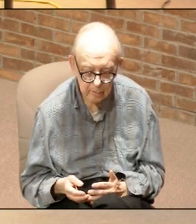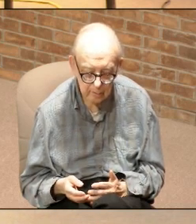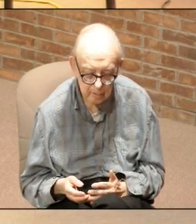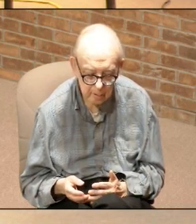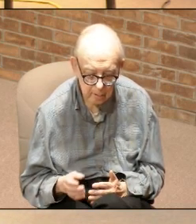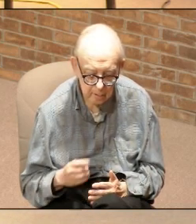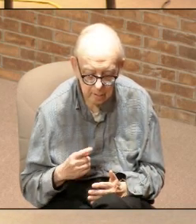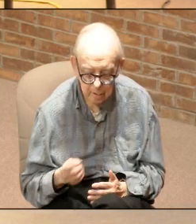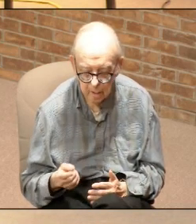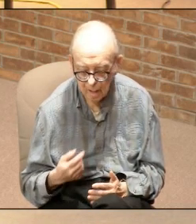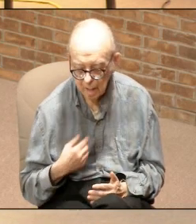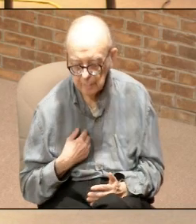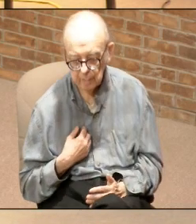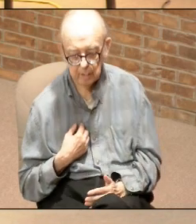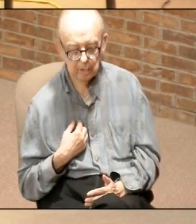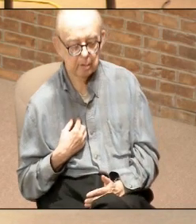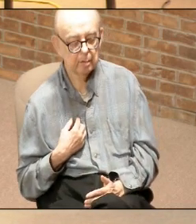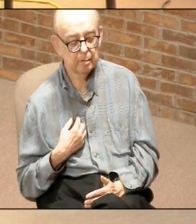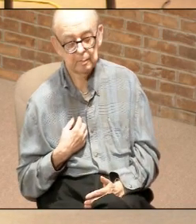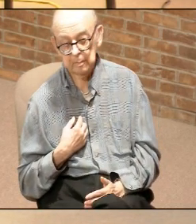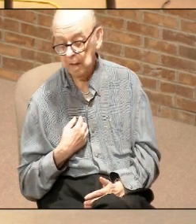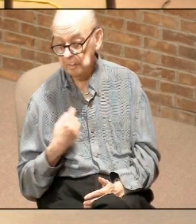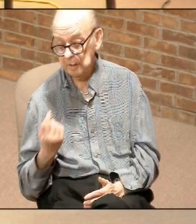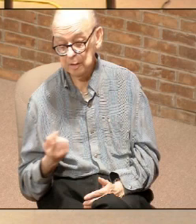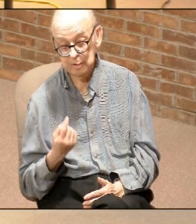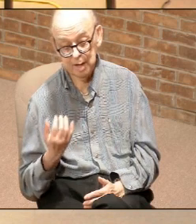and they say i'm all by myself